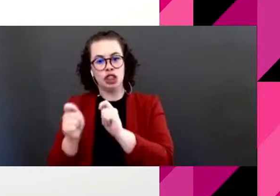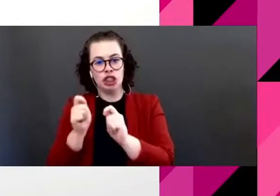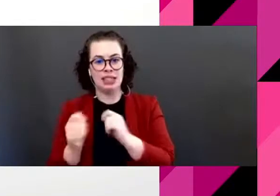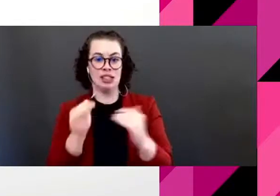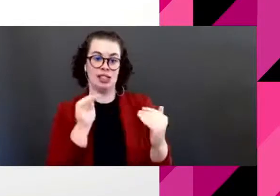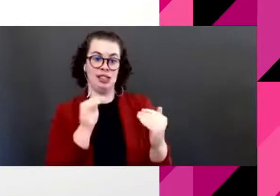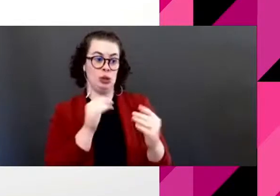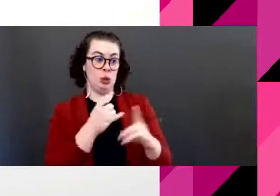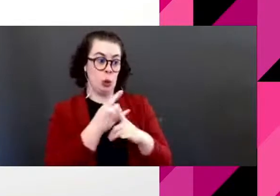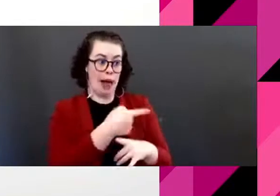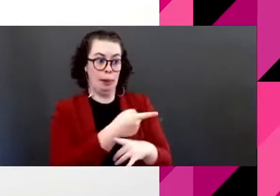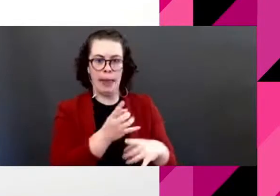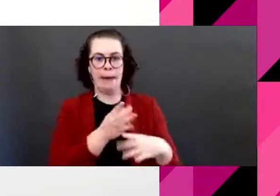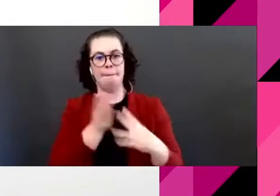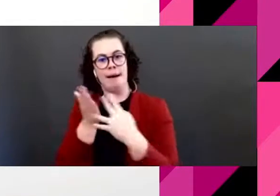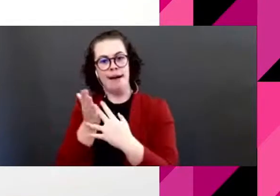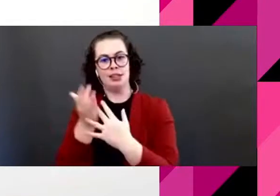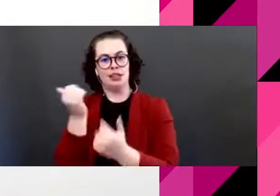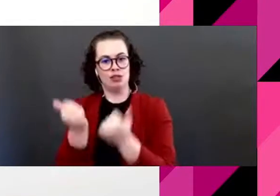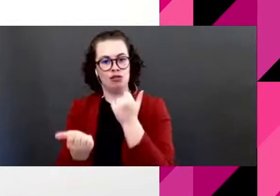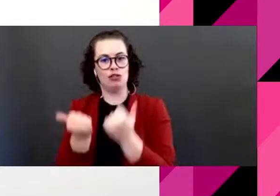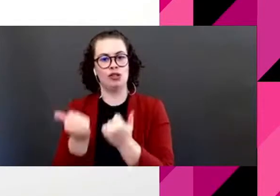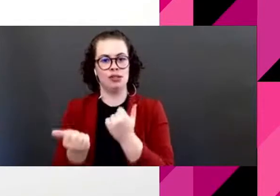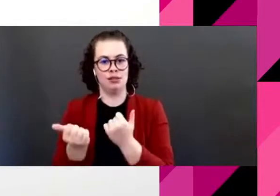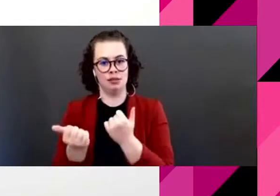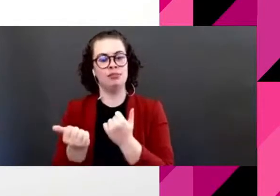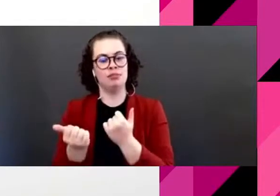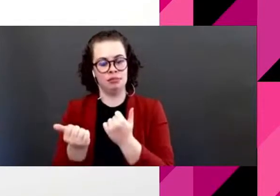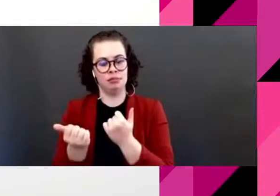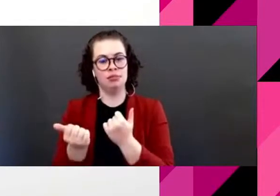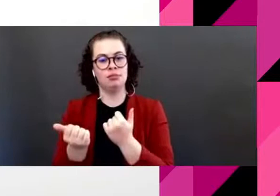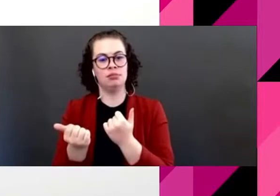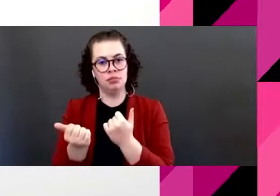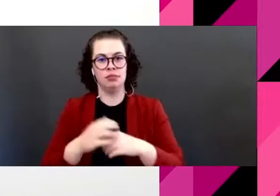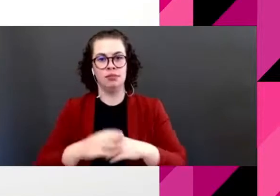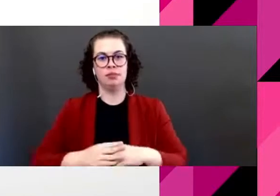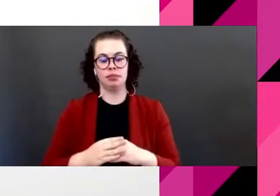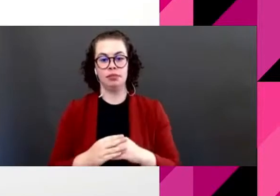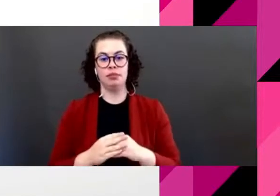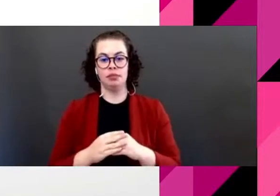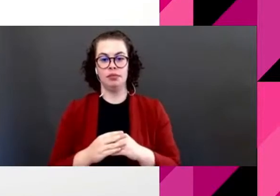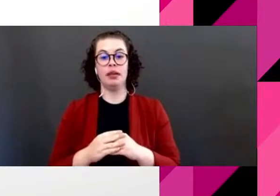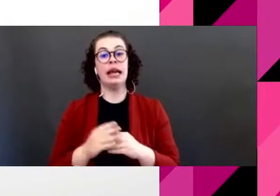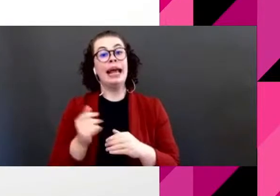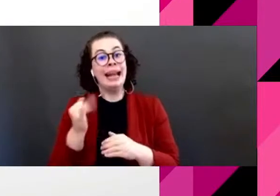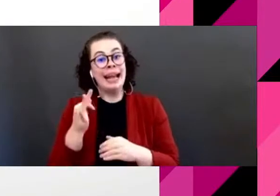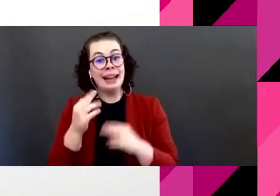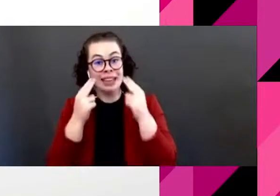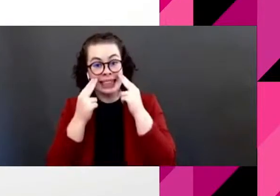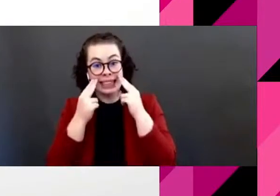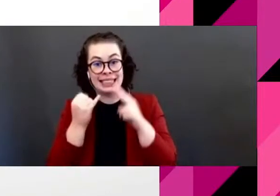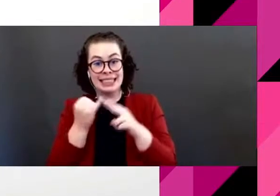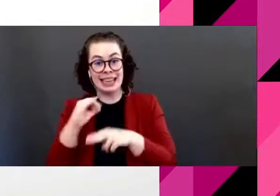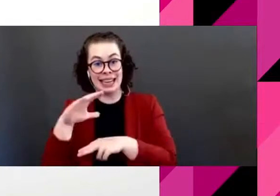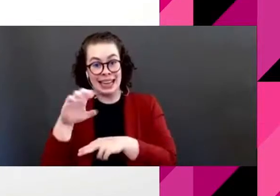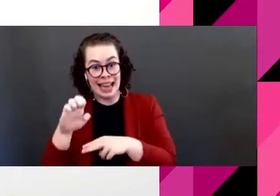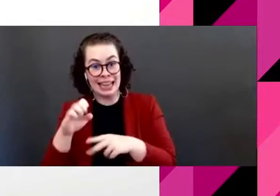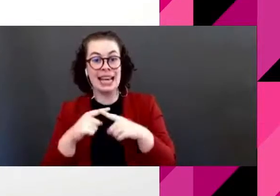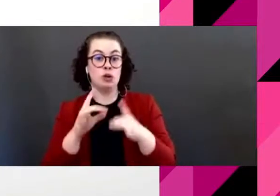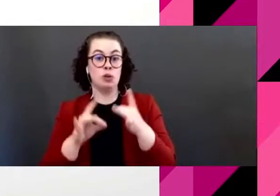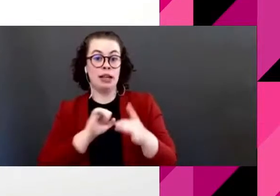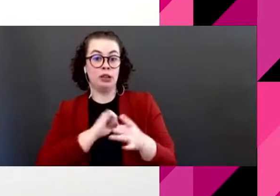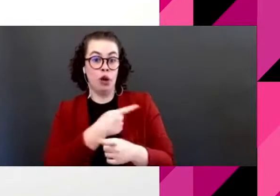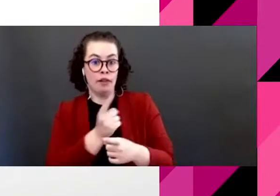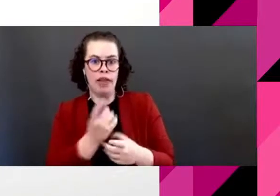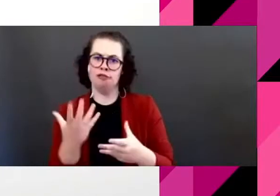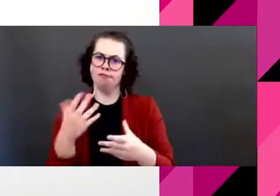to justice, where needed in a particular case, this is important, and to ensure the participation of persons with disabilities on